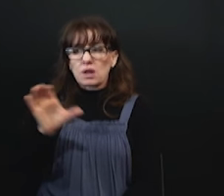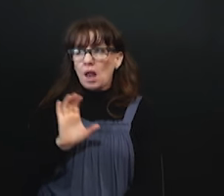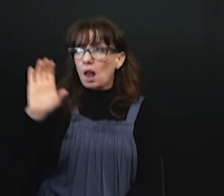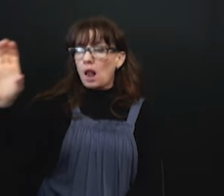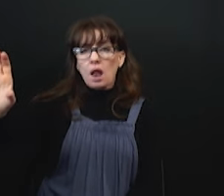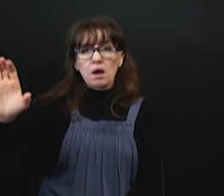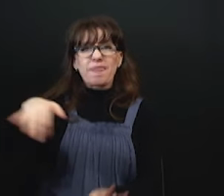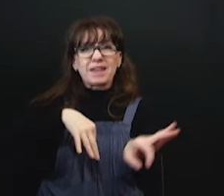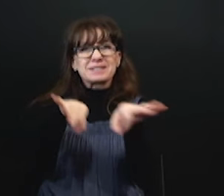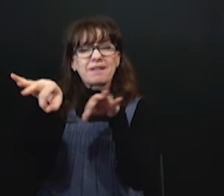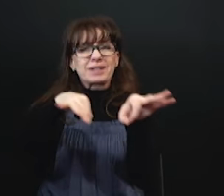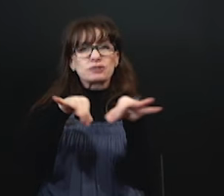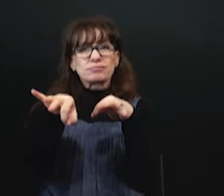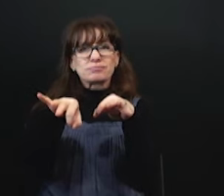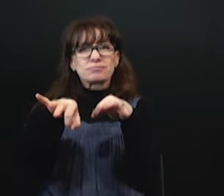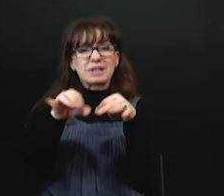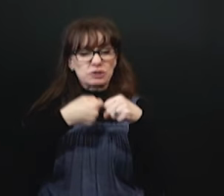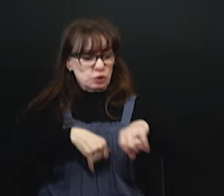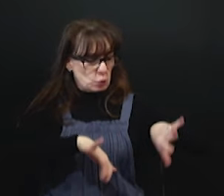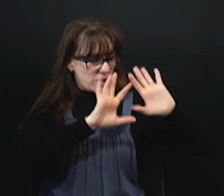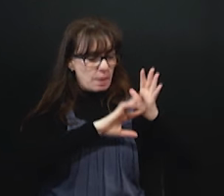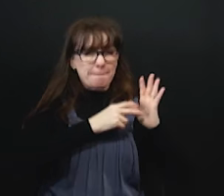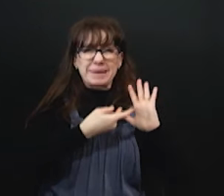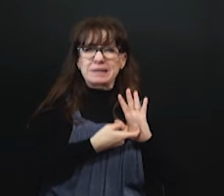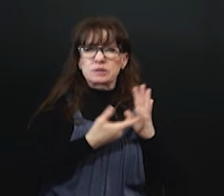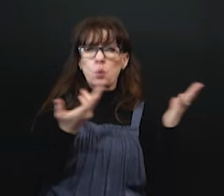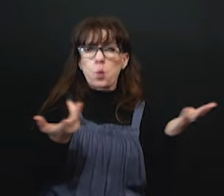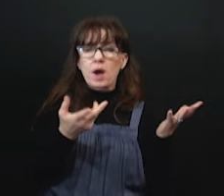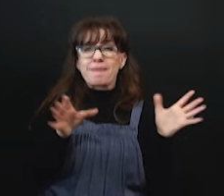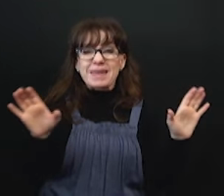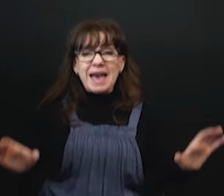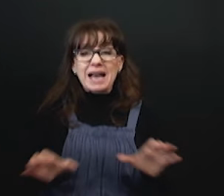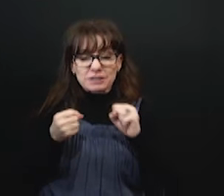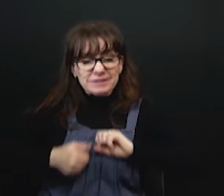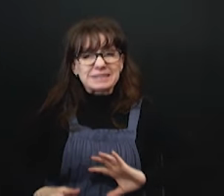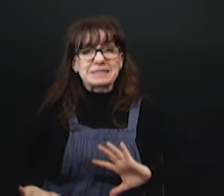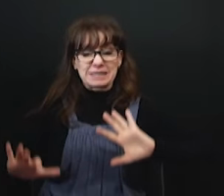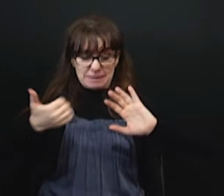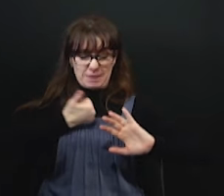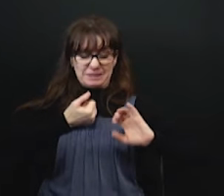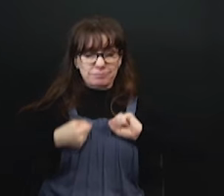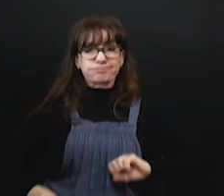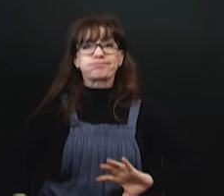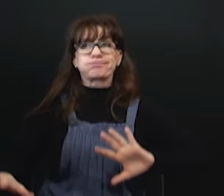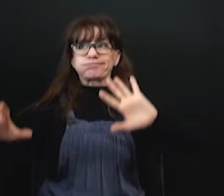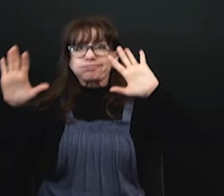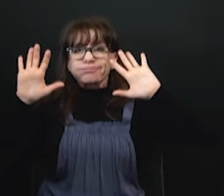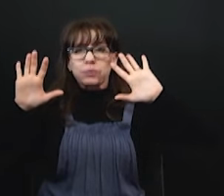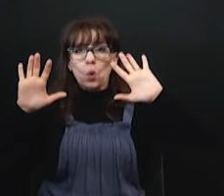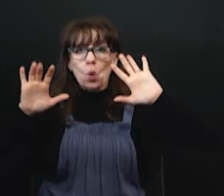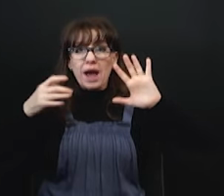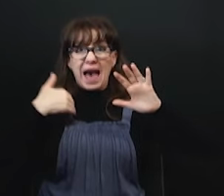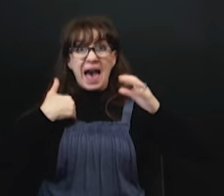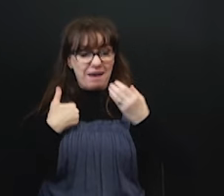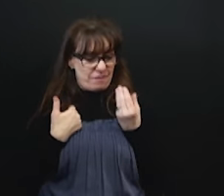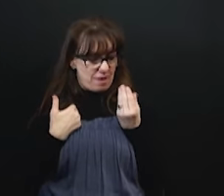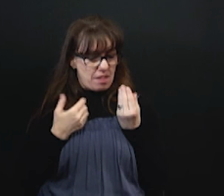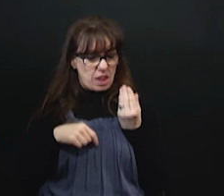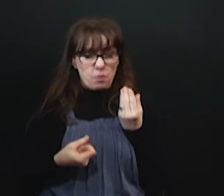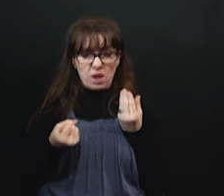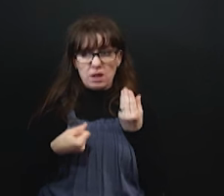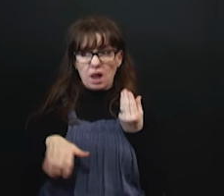that definition of surrender, what does it mean to surrender? The action of yielding one's person or giving up the possession of